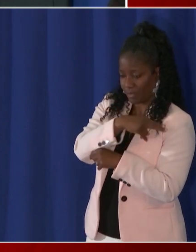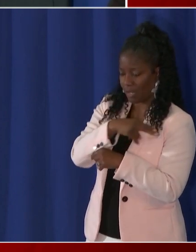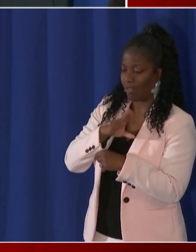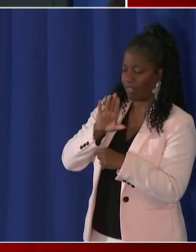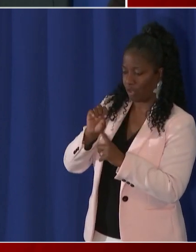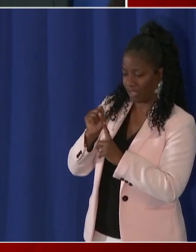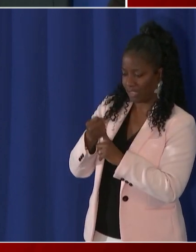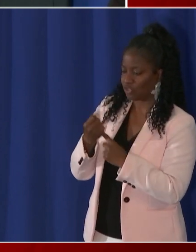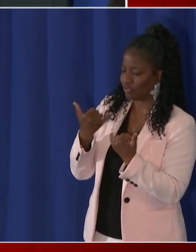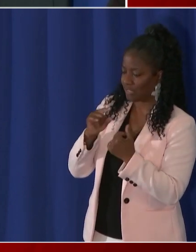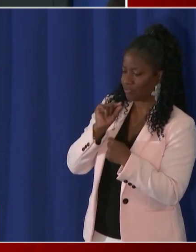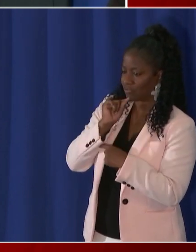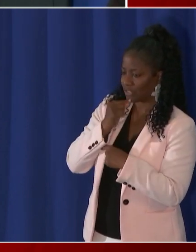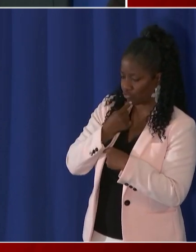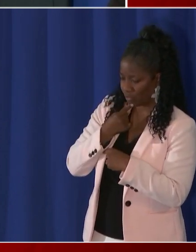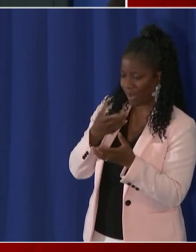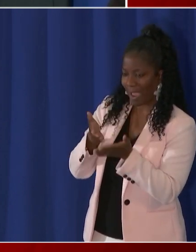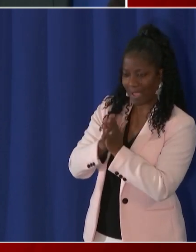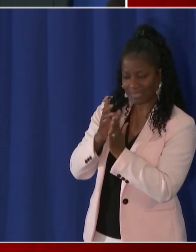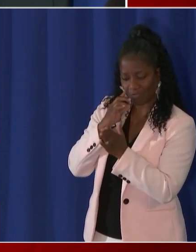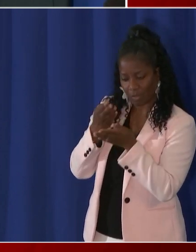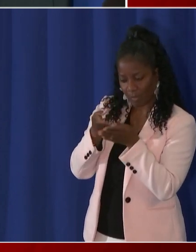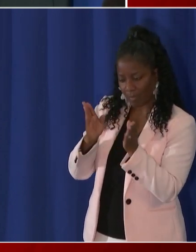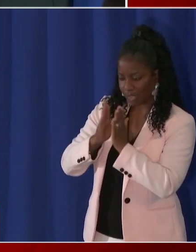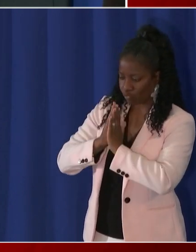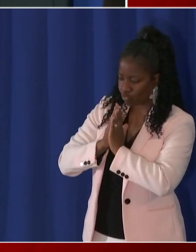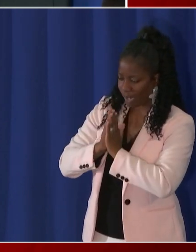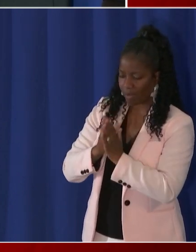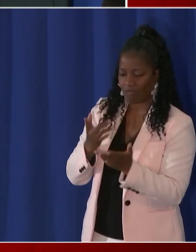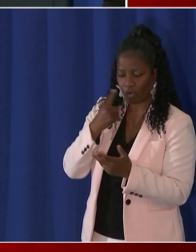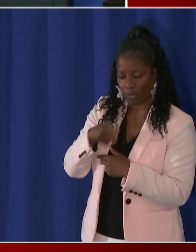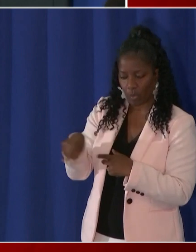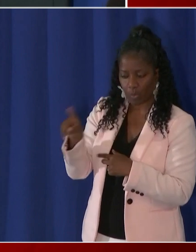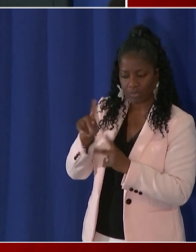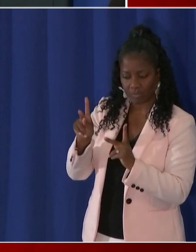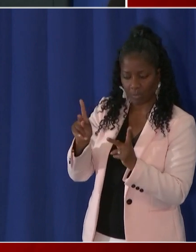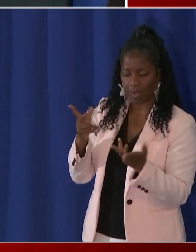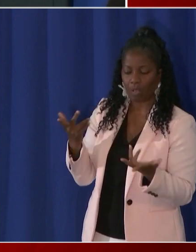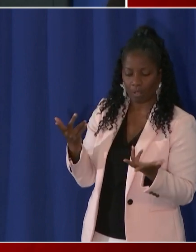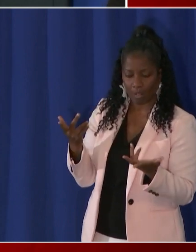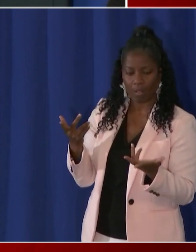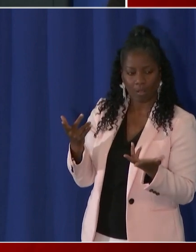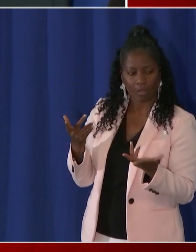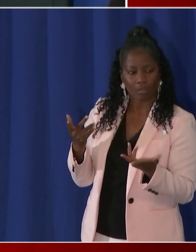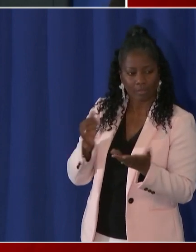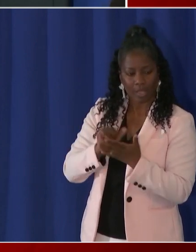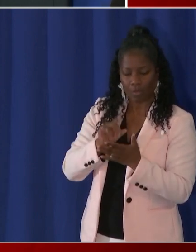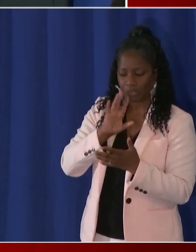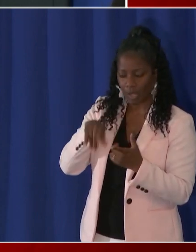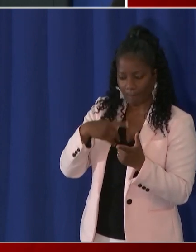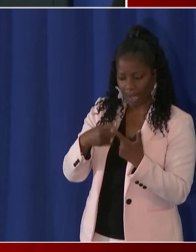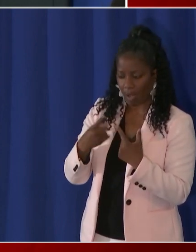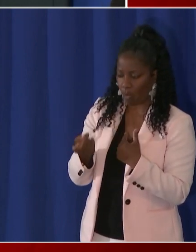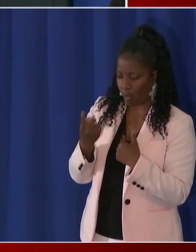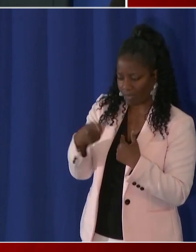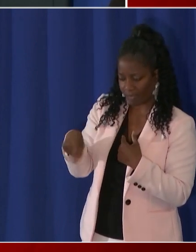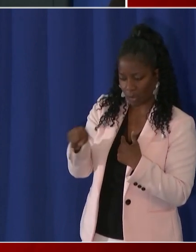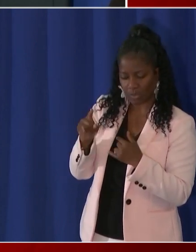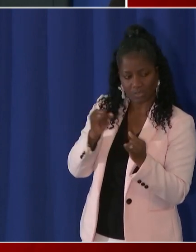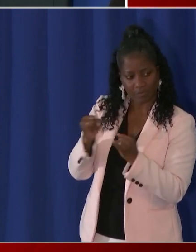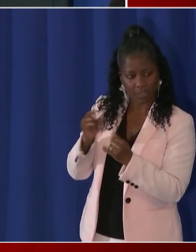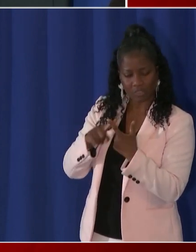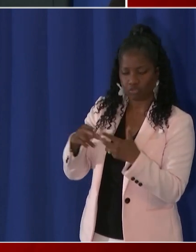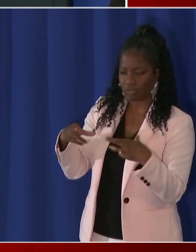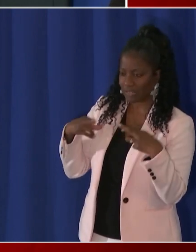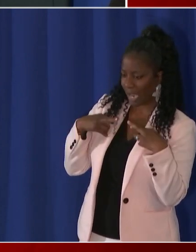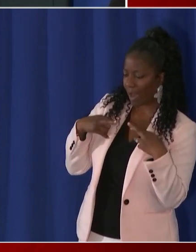them. Again, we're asking for the public's prayer for those persons. As we talked about, one of those individuals